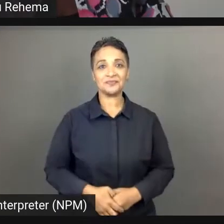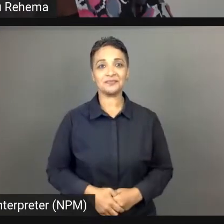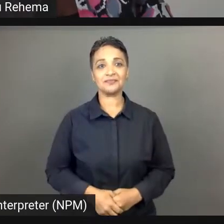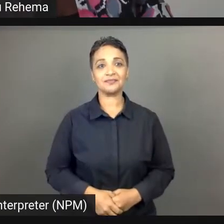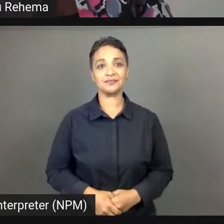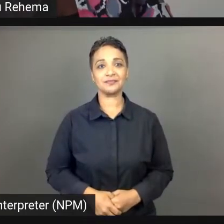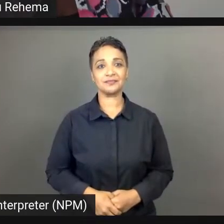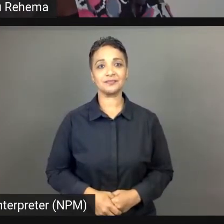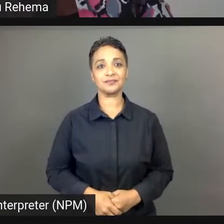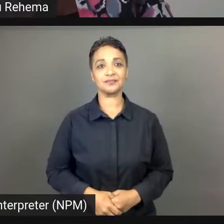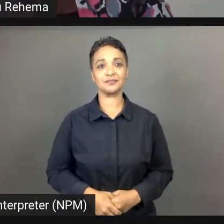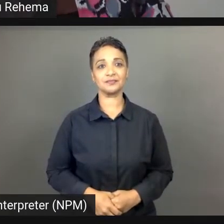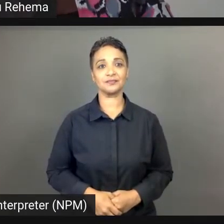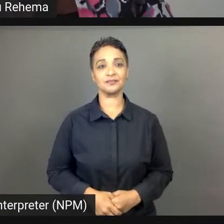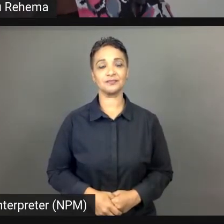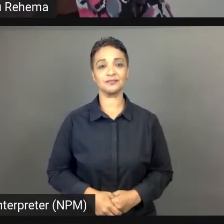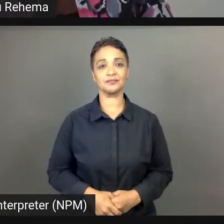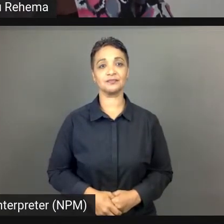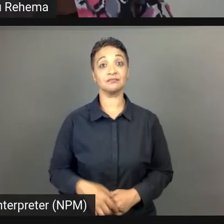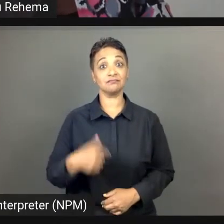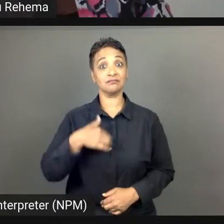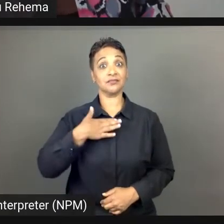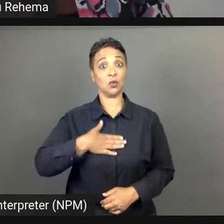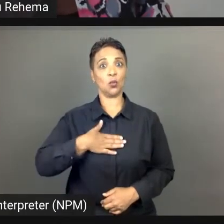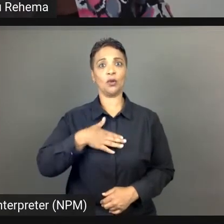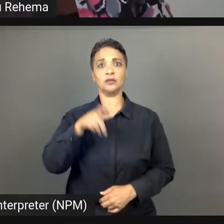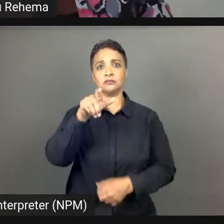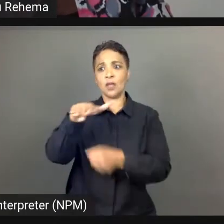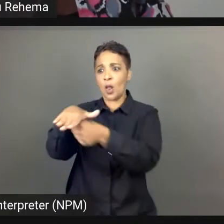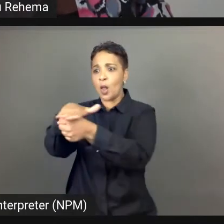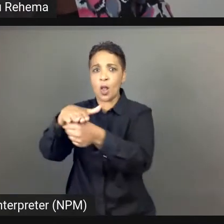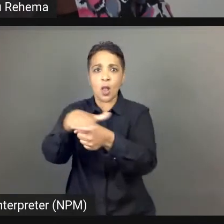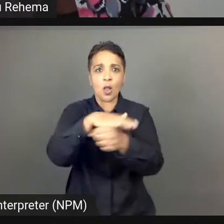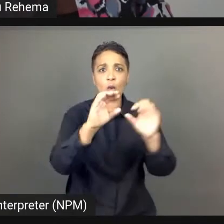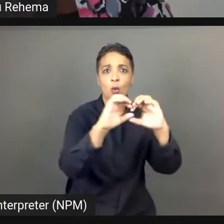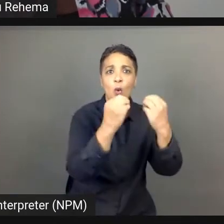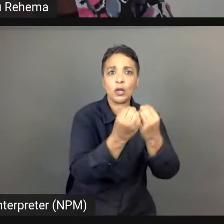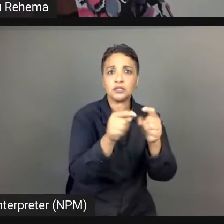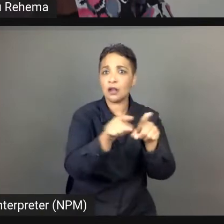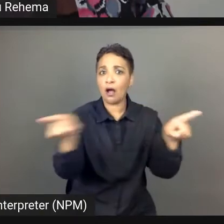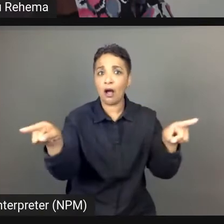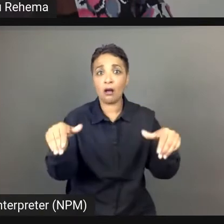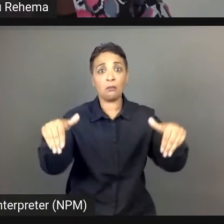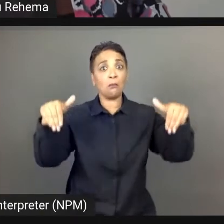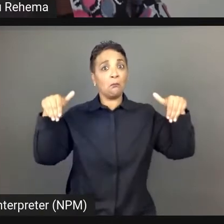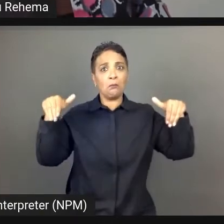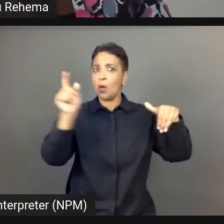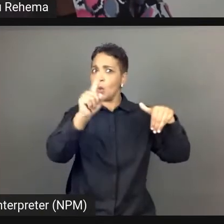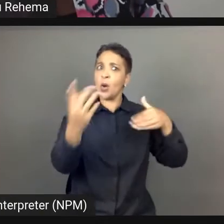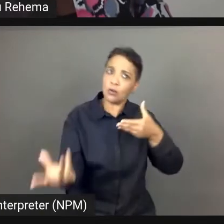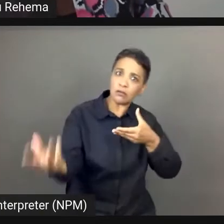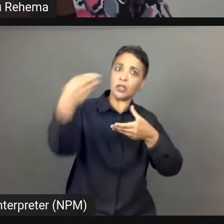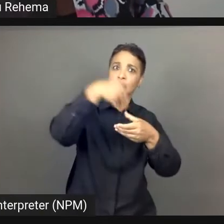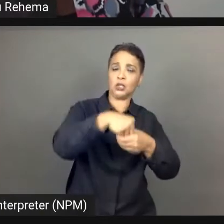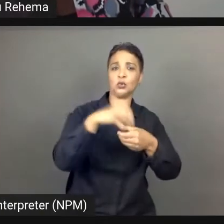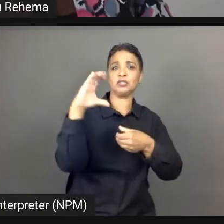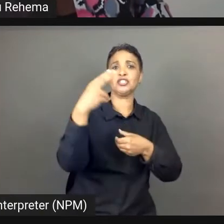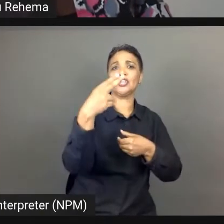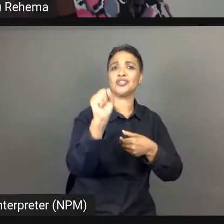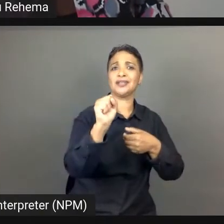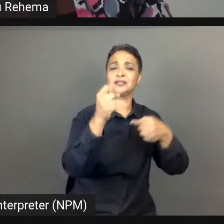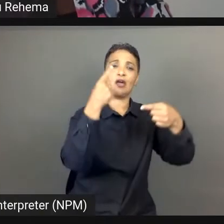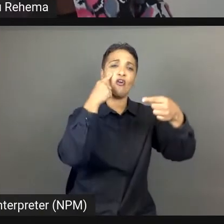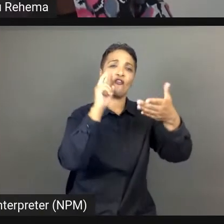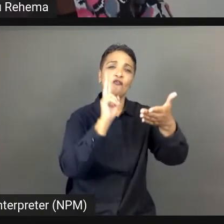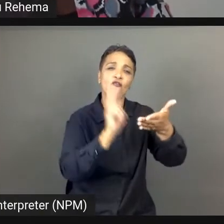much as possible to encourage local organizations to sign up. And for now, I think we have a lot more flexible